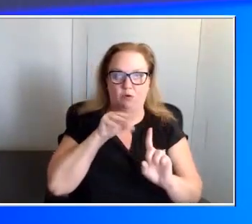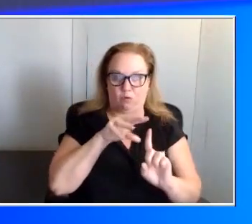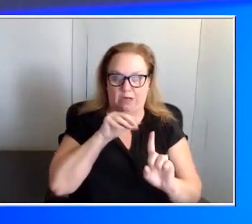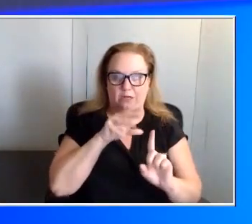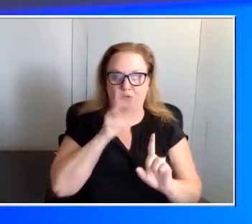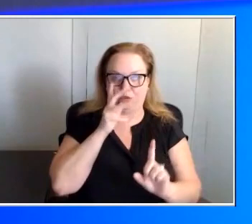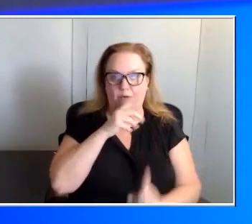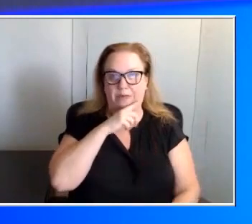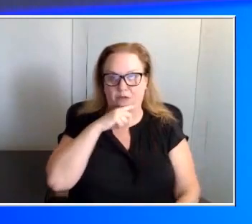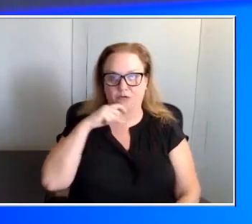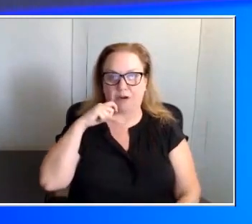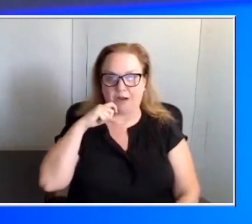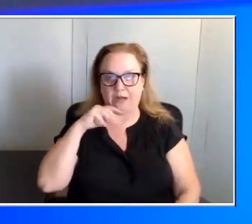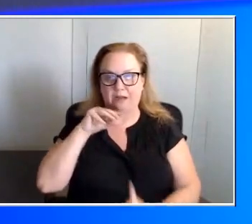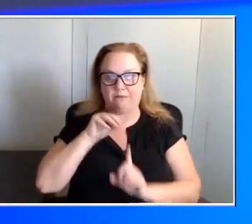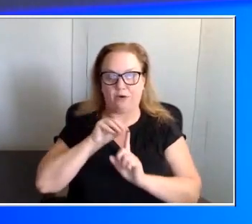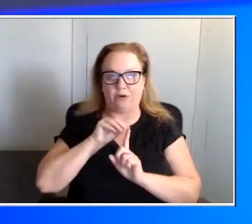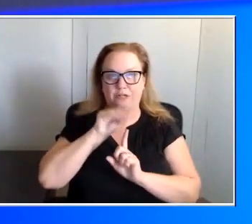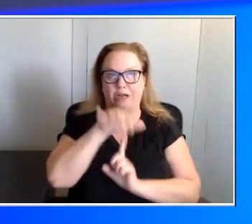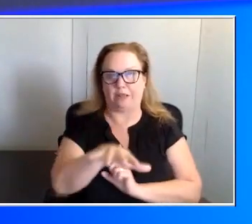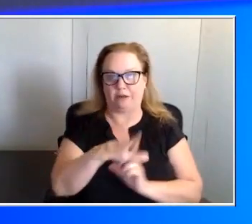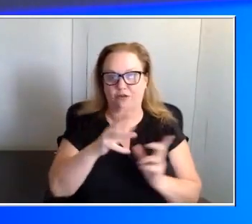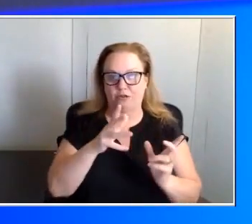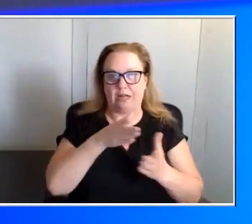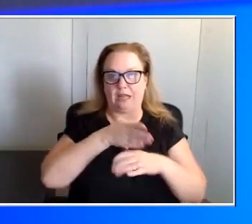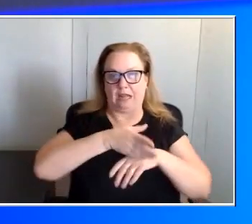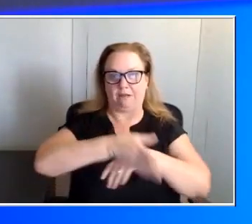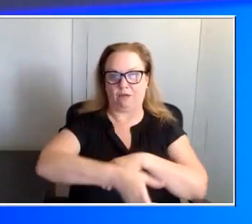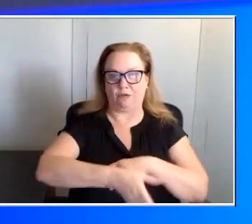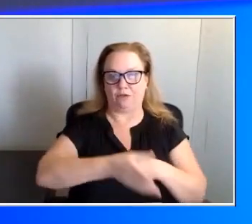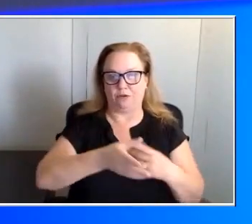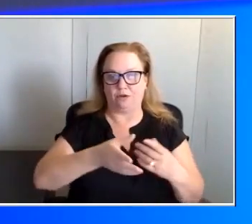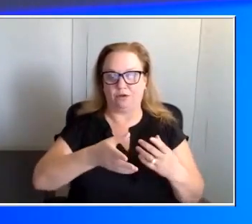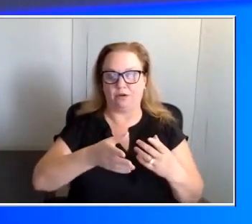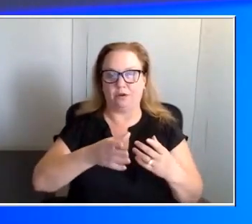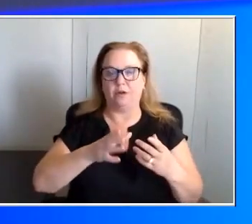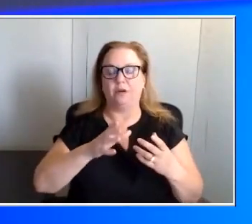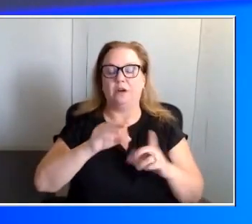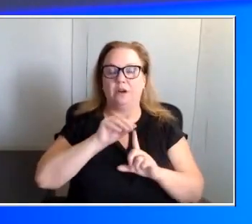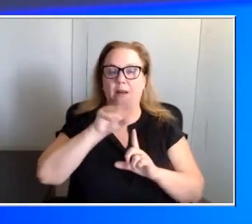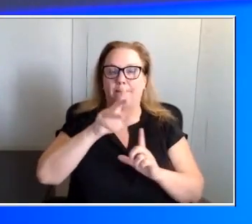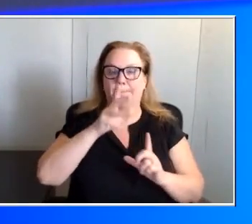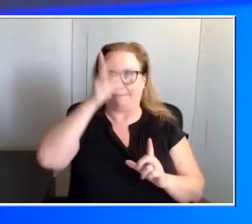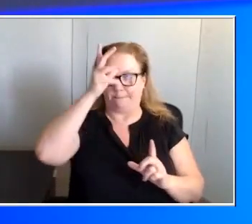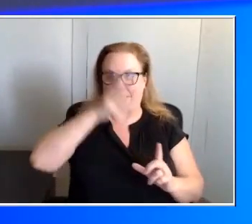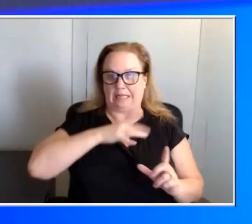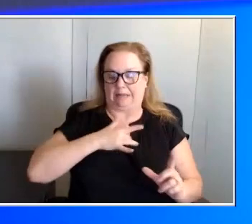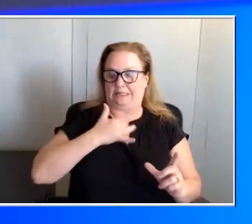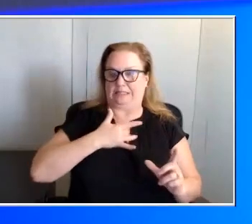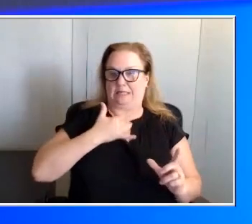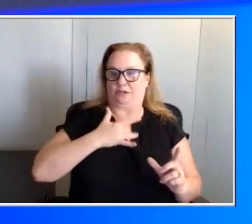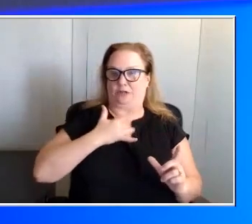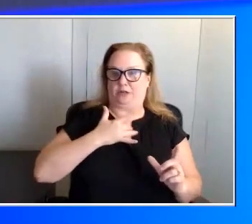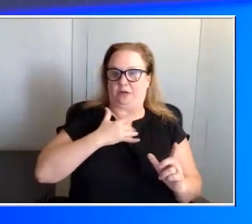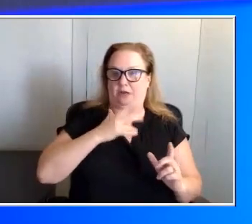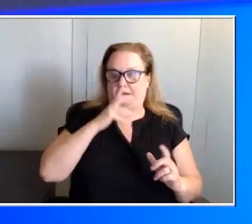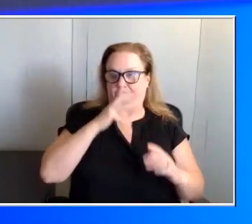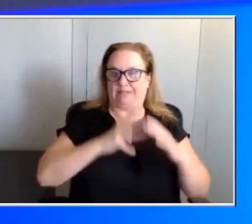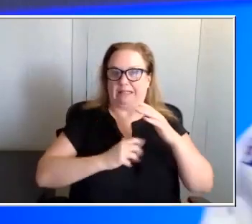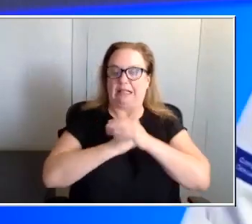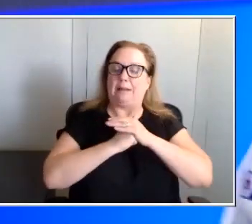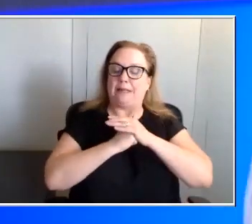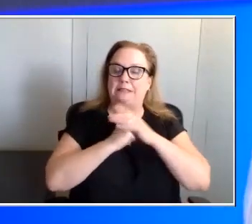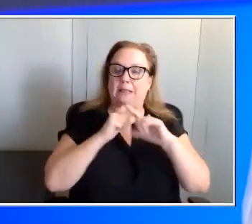in terms of ejaculate afterwards. Now, many men can still have the sensation of climax, but the